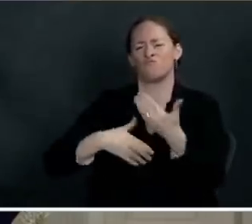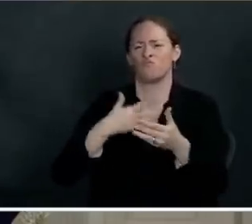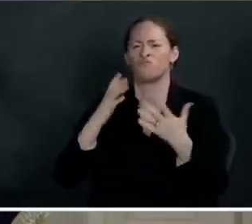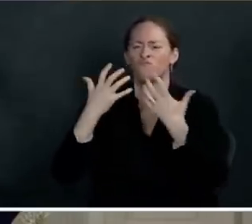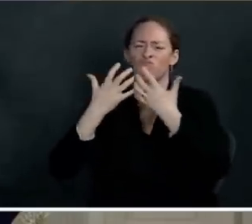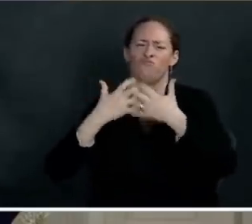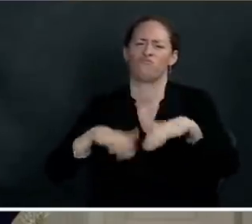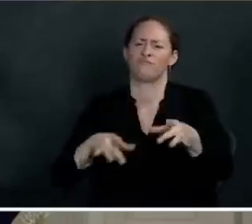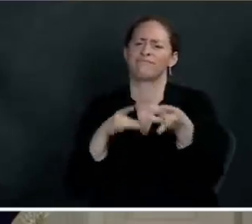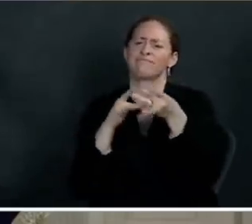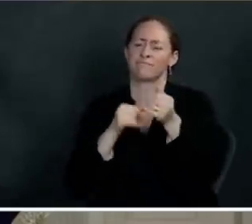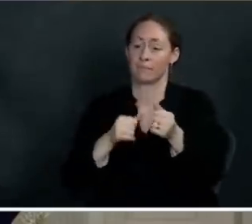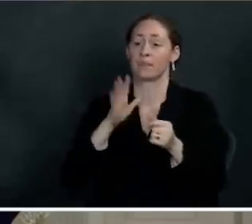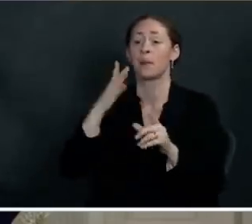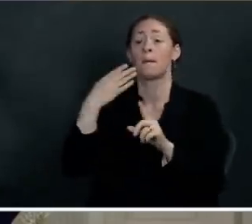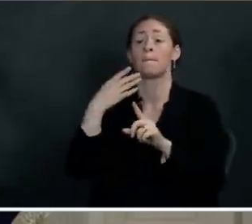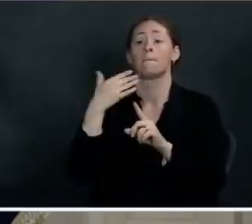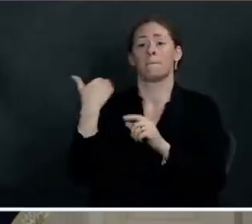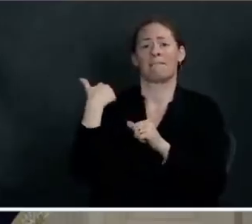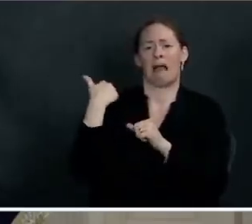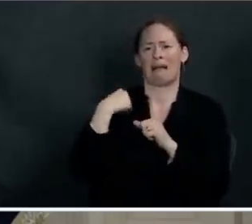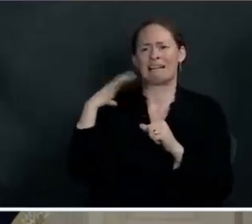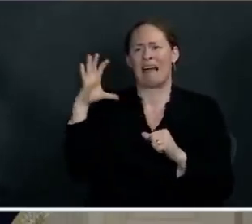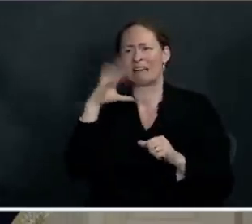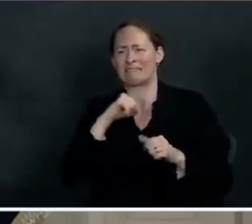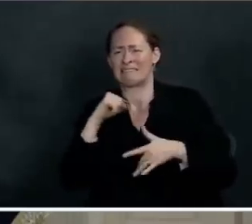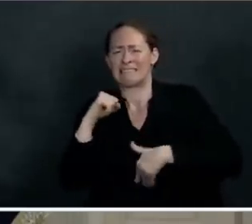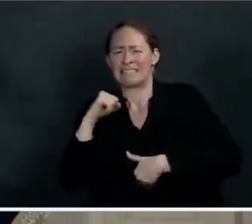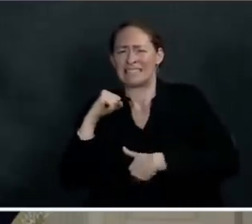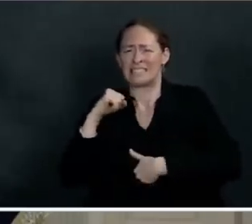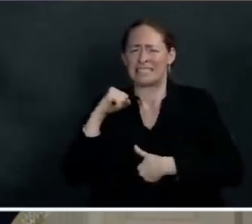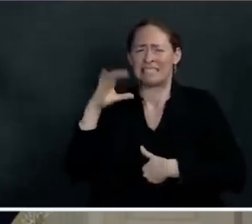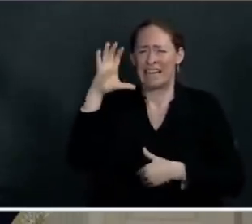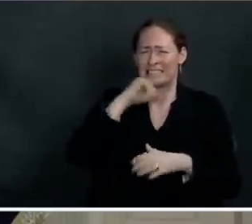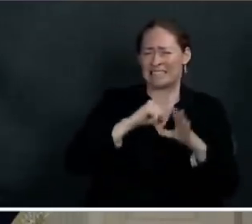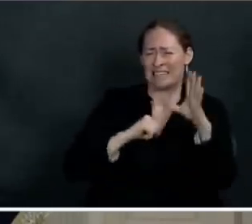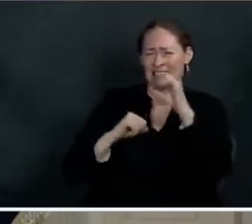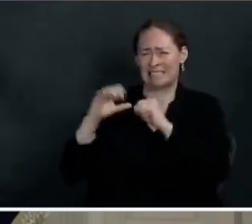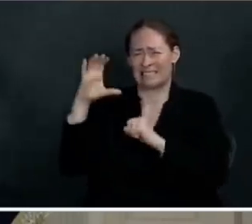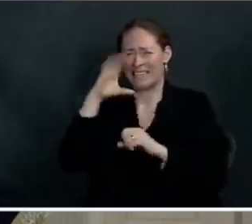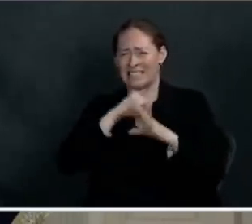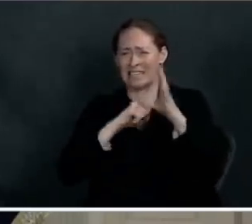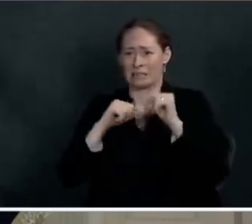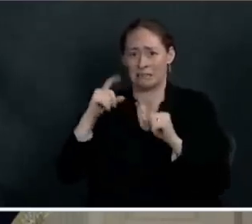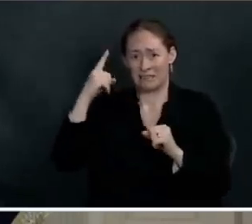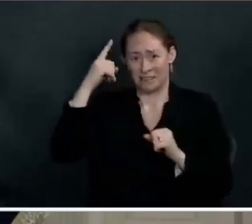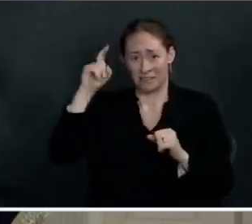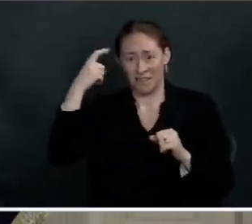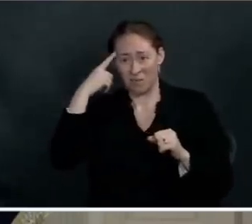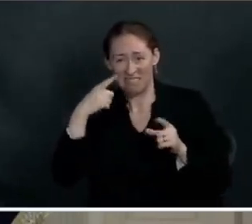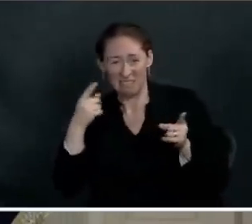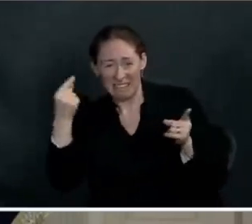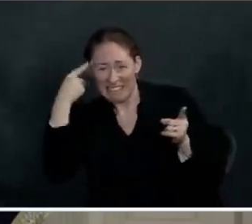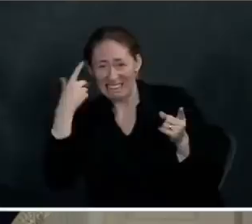vaccine to expect for the next week, and that's what the governors had to do. How much am I getting next week? This is